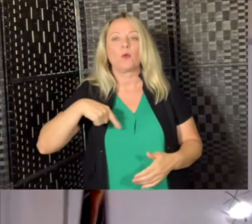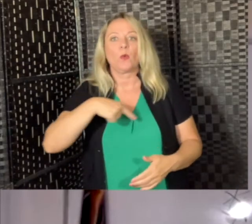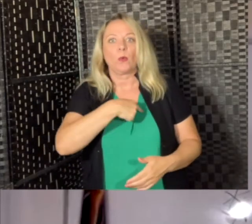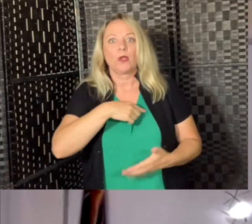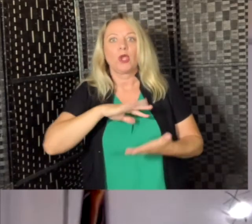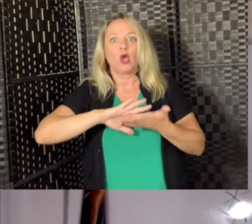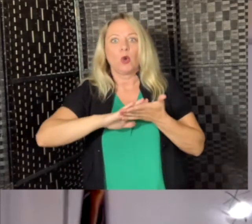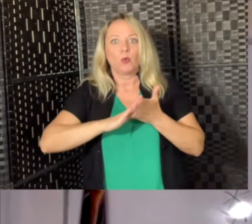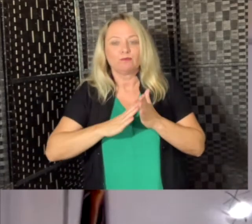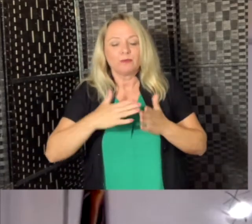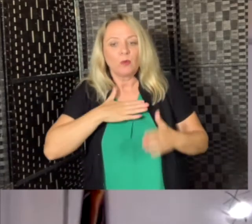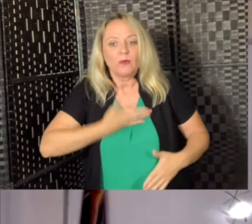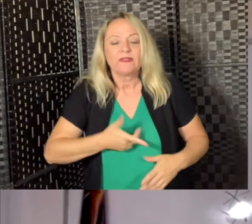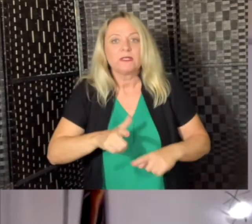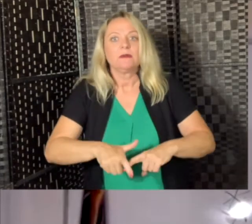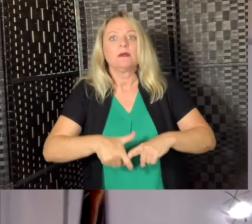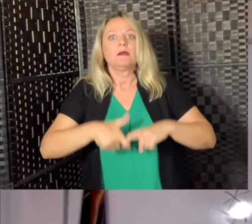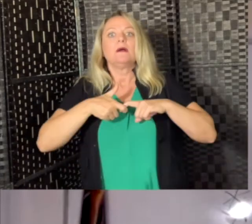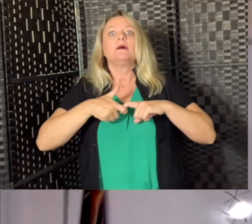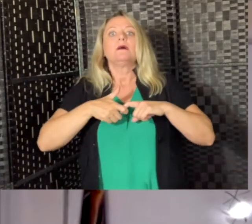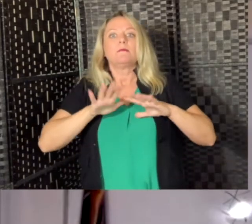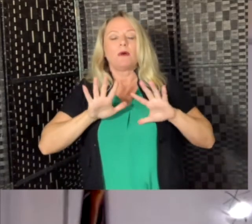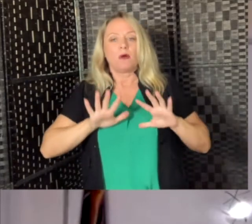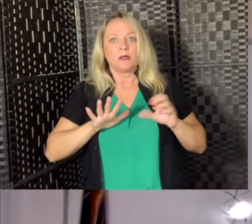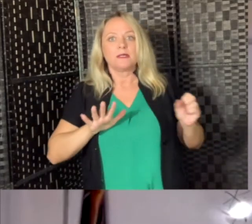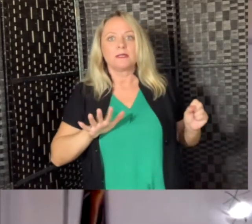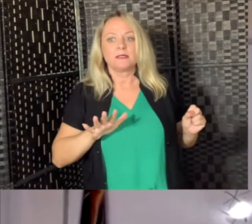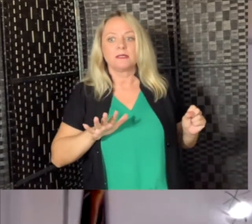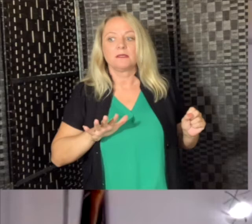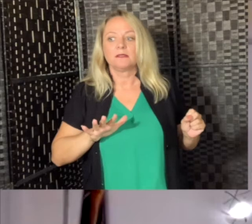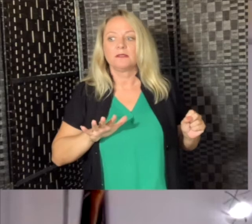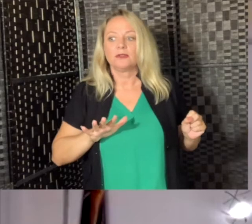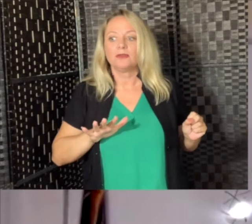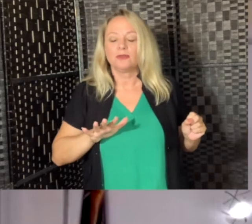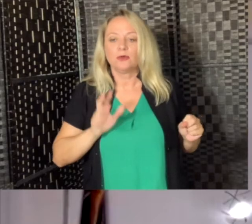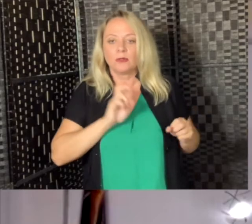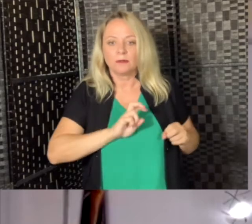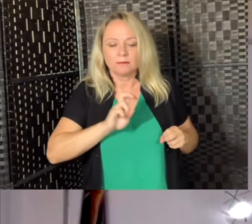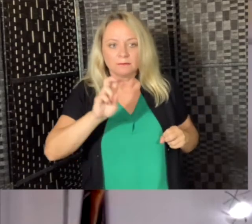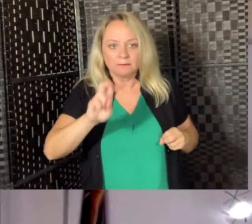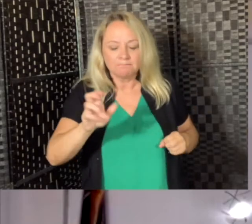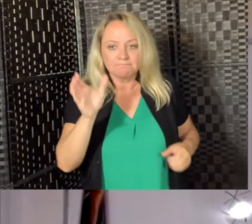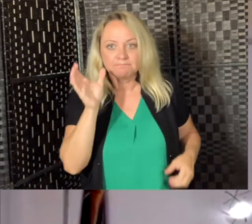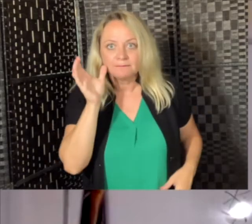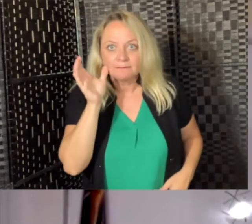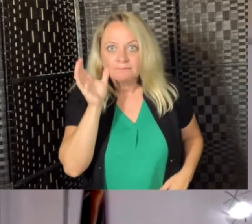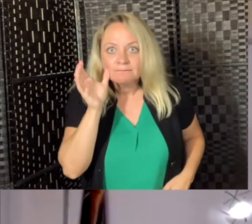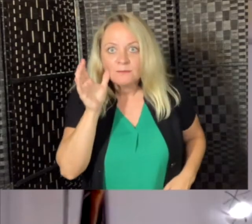day, and remember, enjoy the chances to world travel.